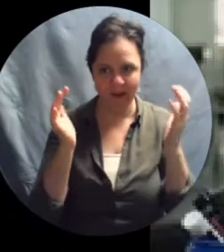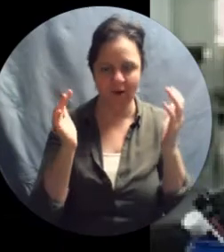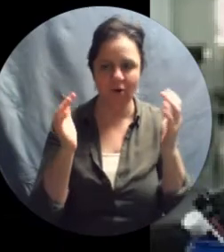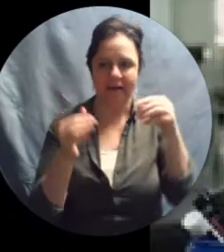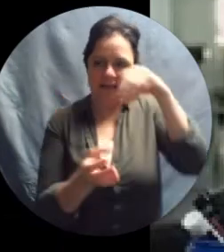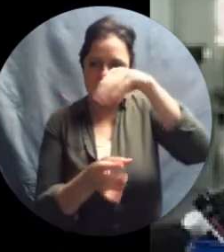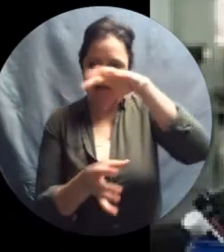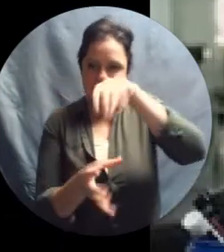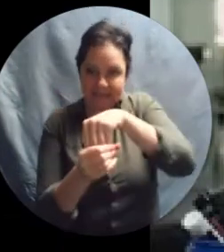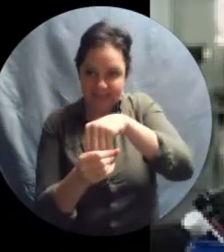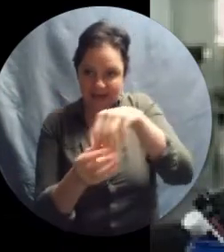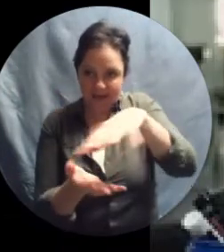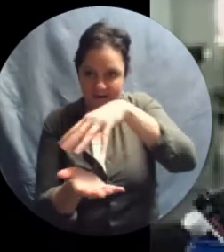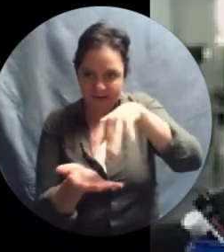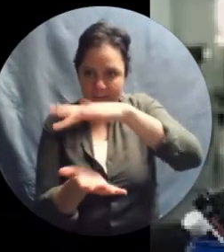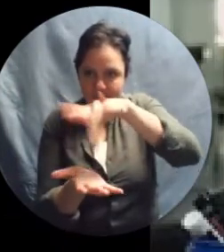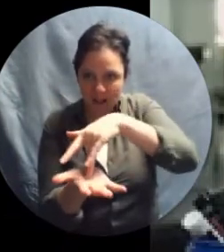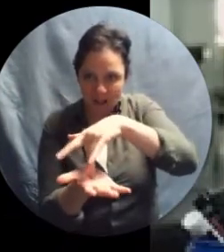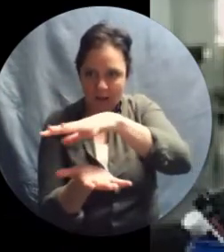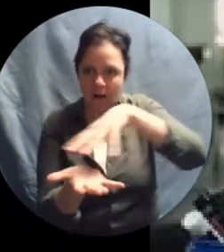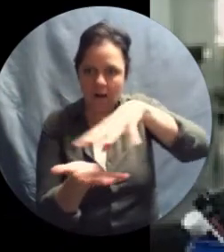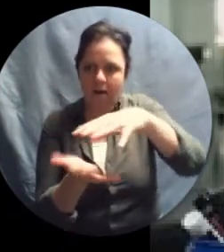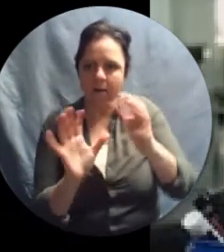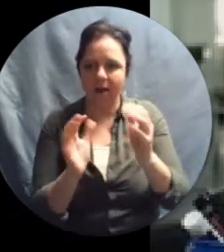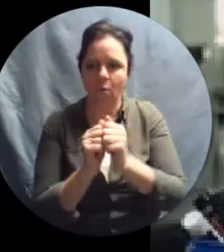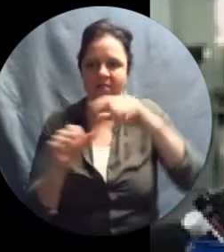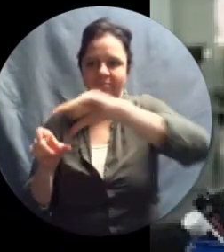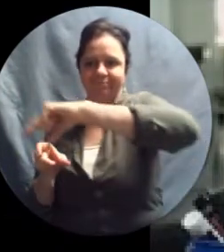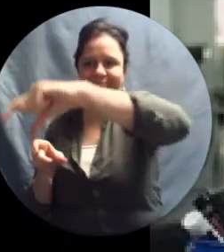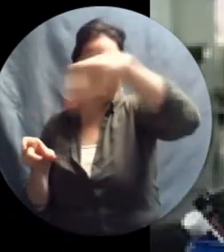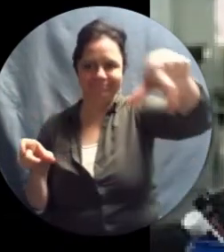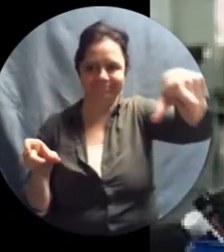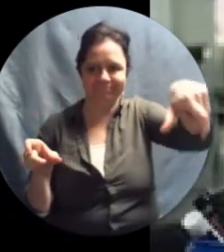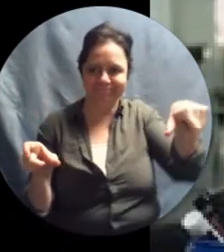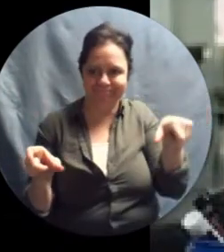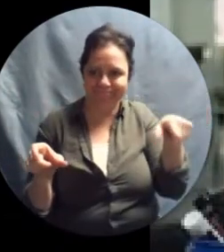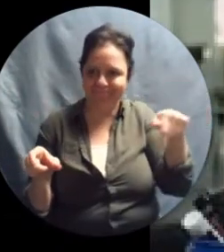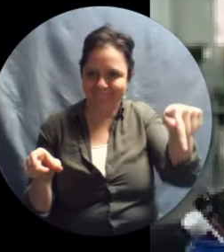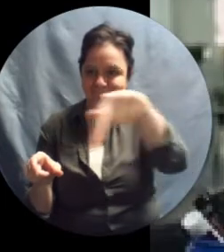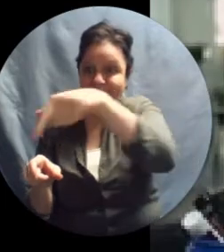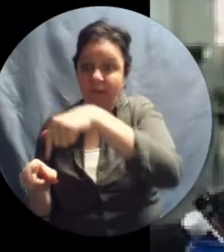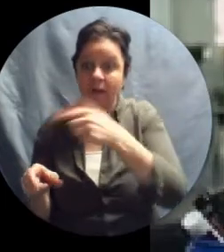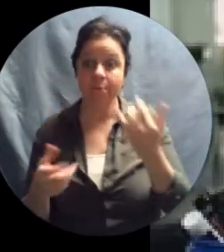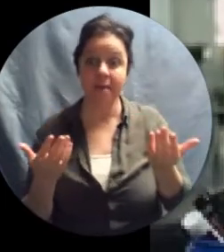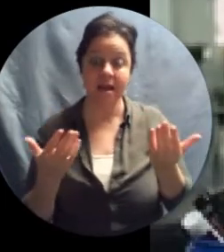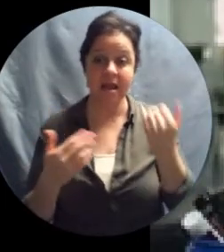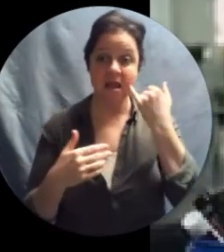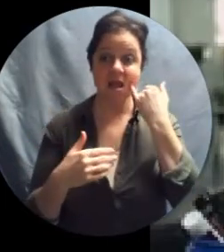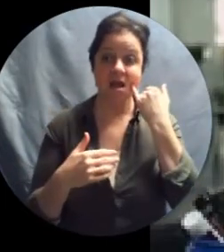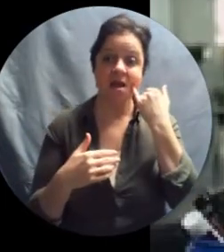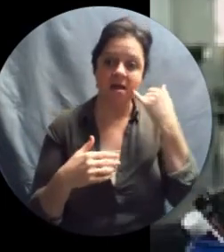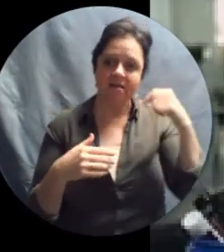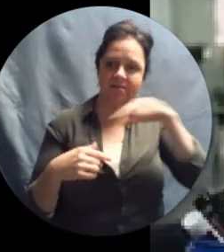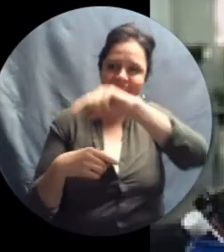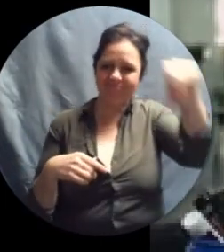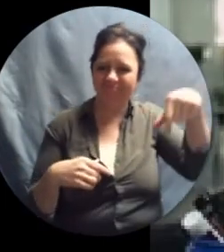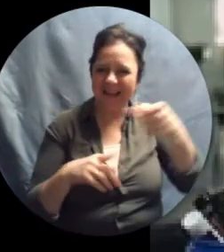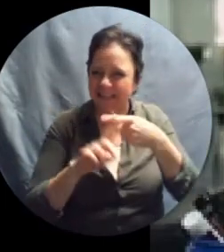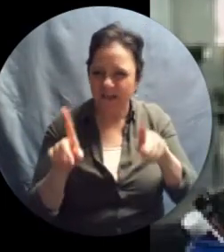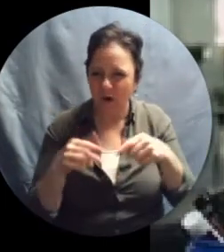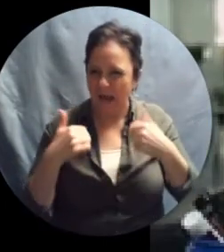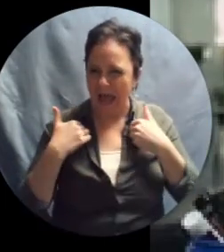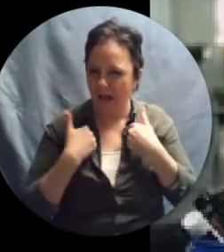a forest, right? You will see some animals come out of the forest, and you'll see different species, migrating out. But if you were to go deep into the forest, you're going to find